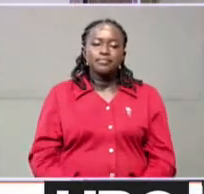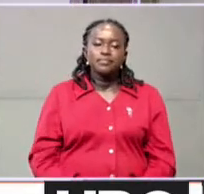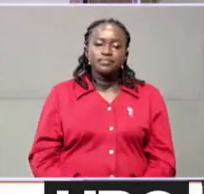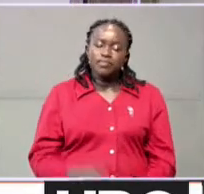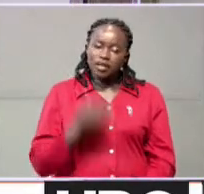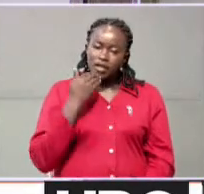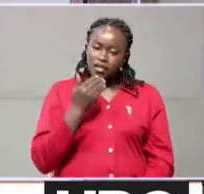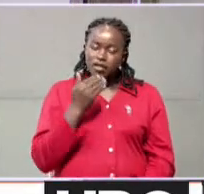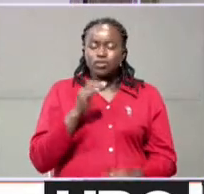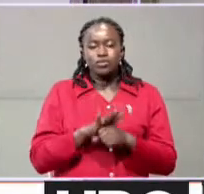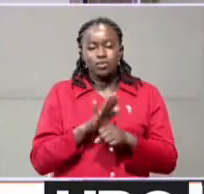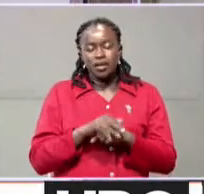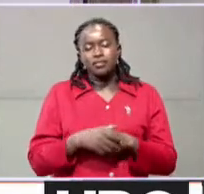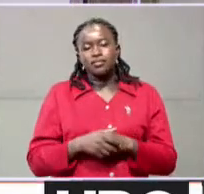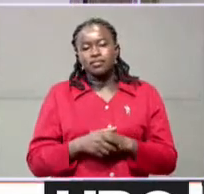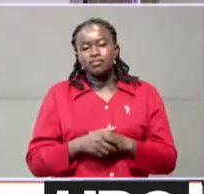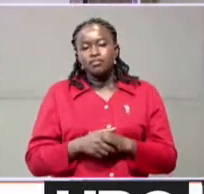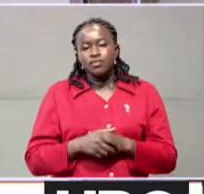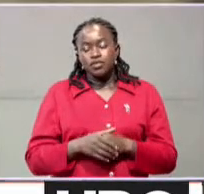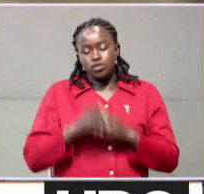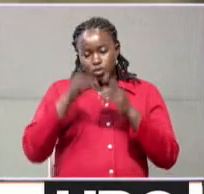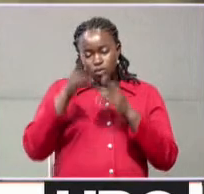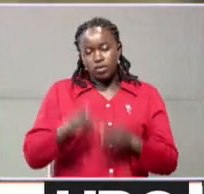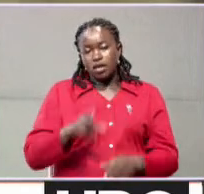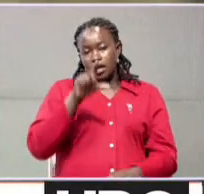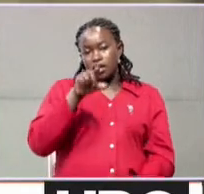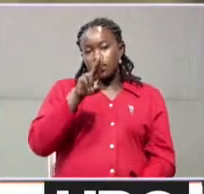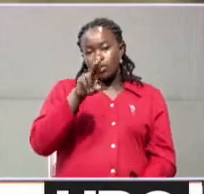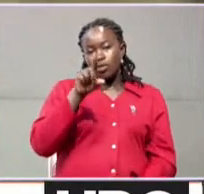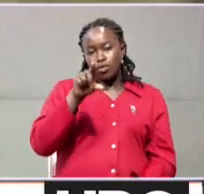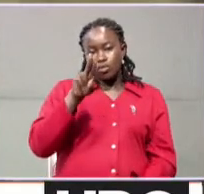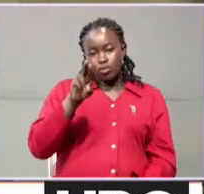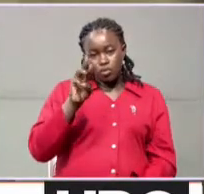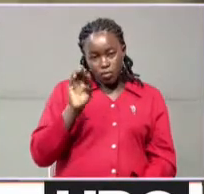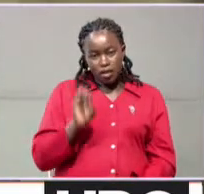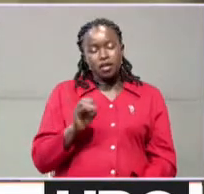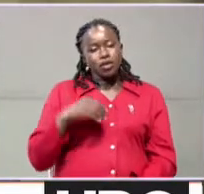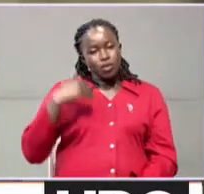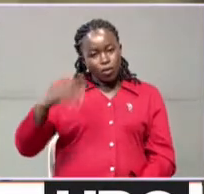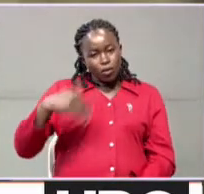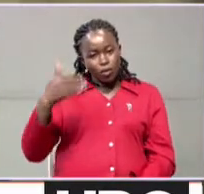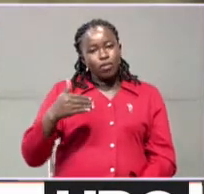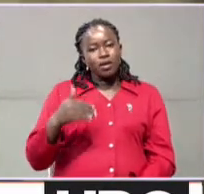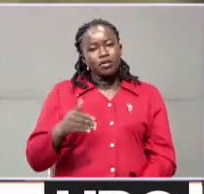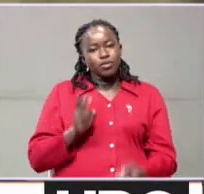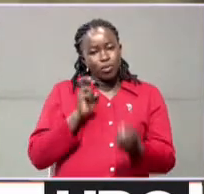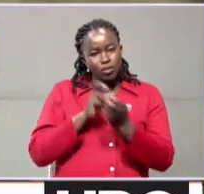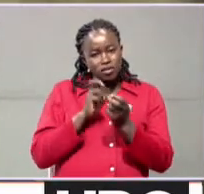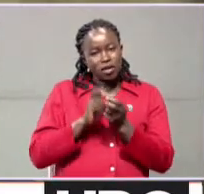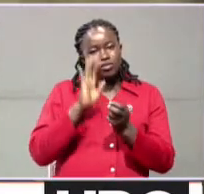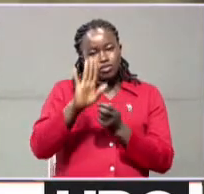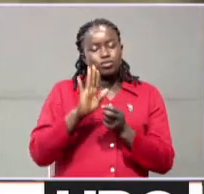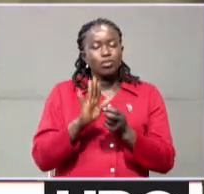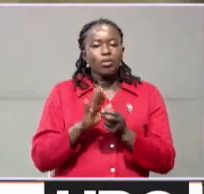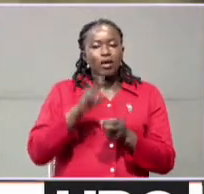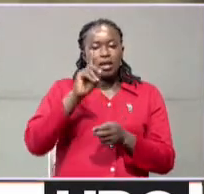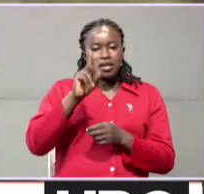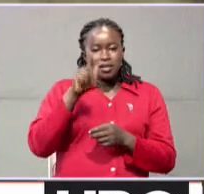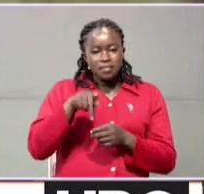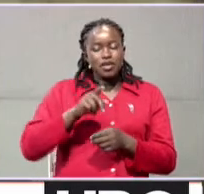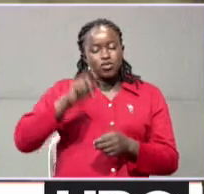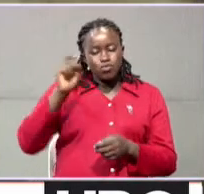you very much kinda is concerned your whip party will uh